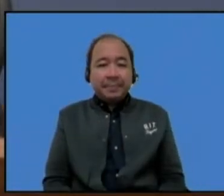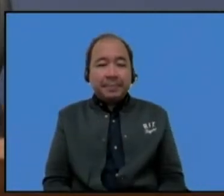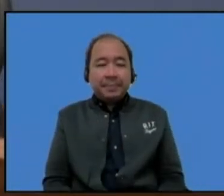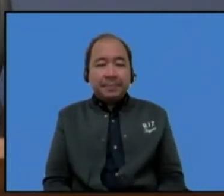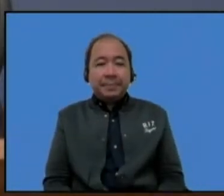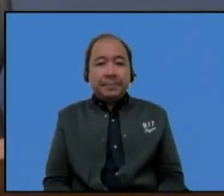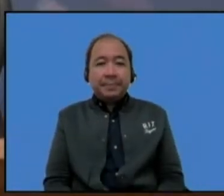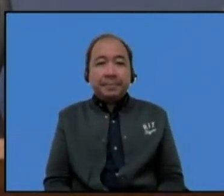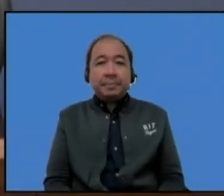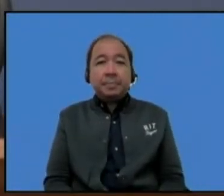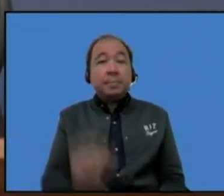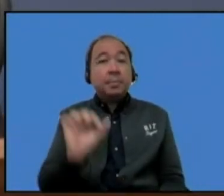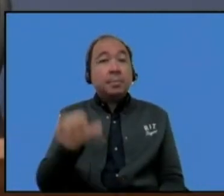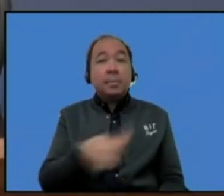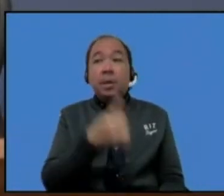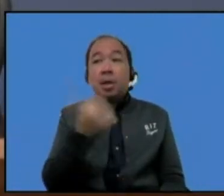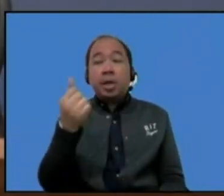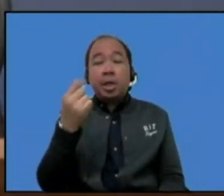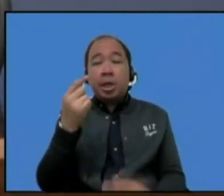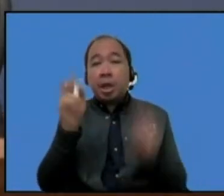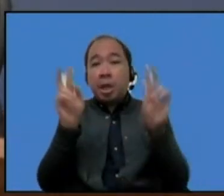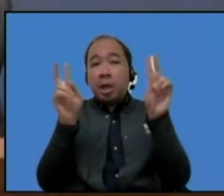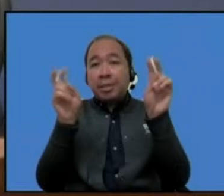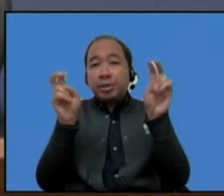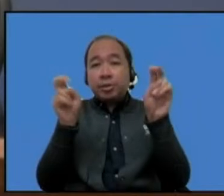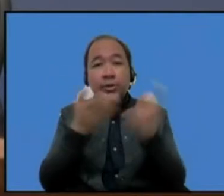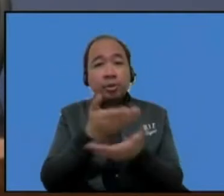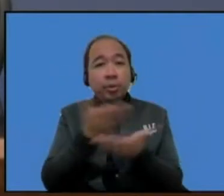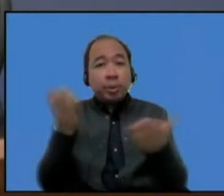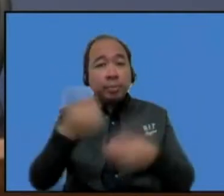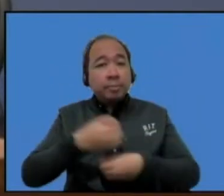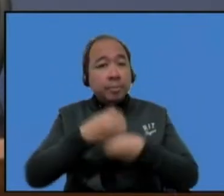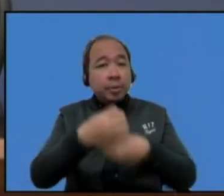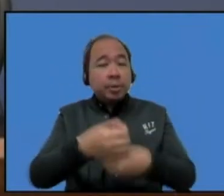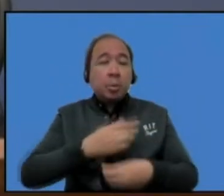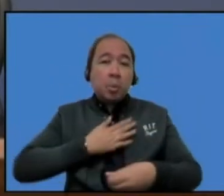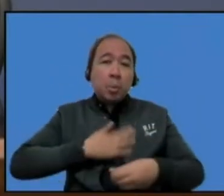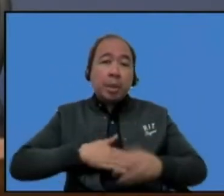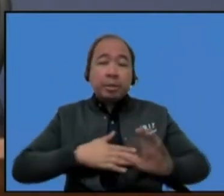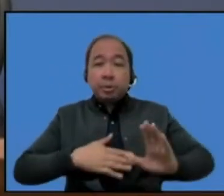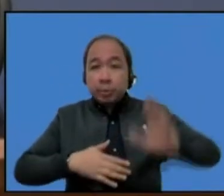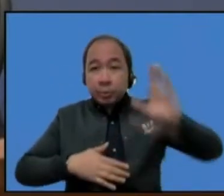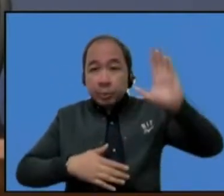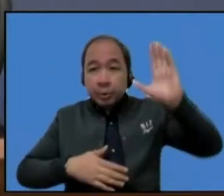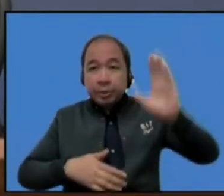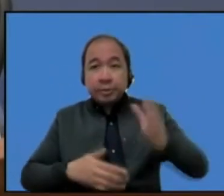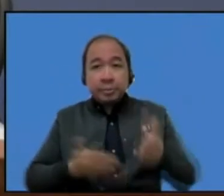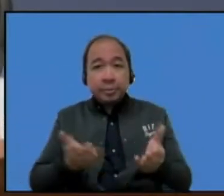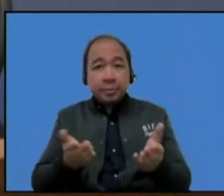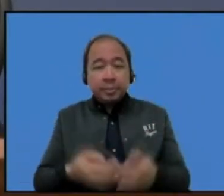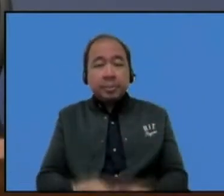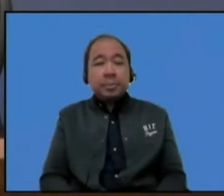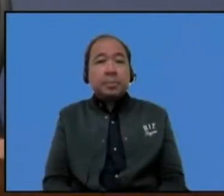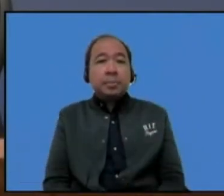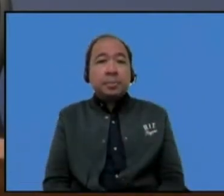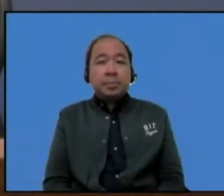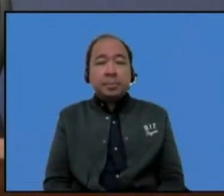Are there any other matter that delegation would like to the meeting to